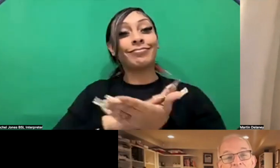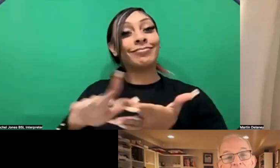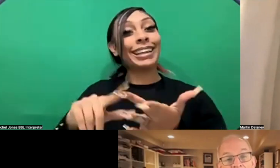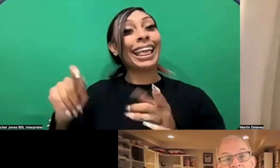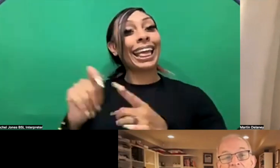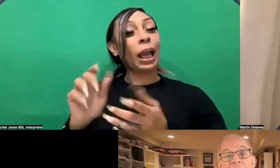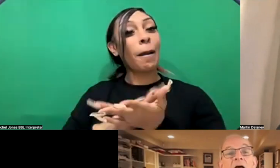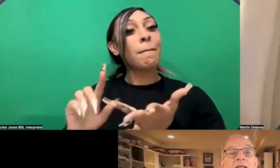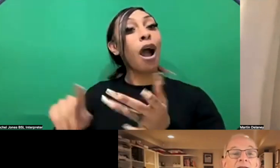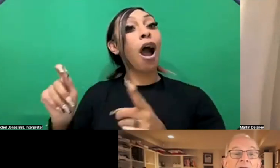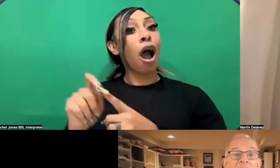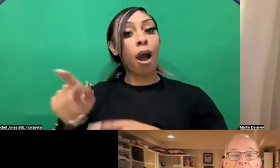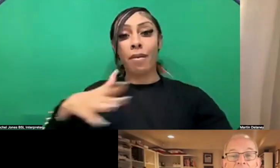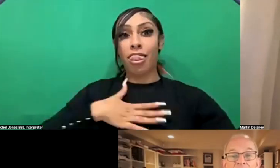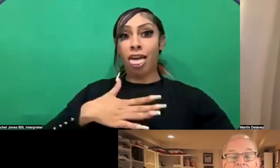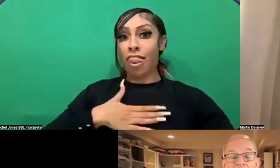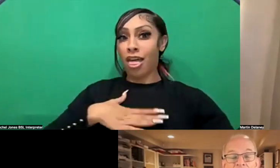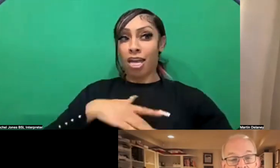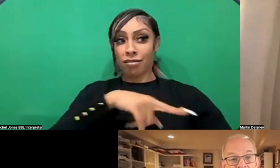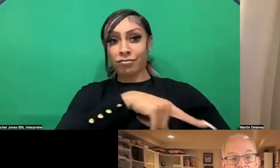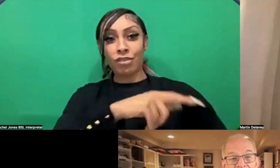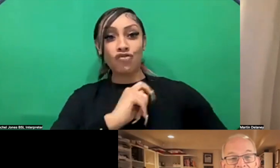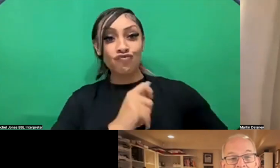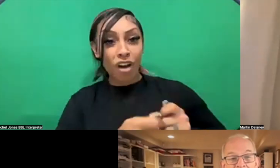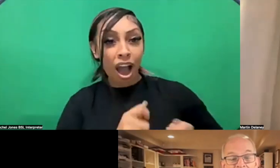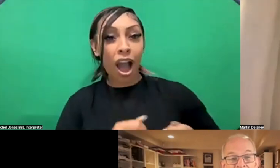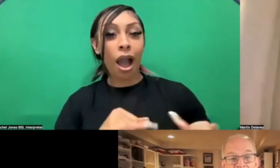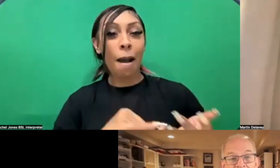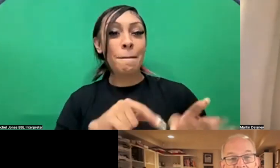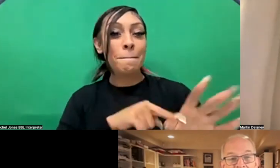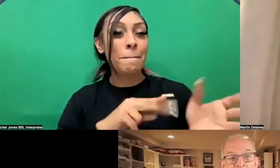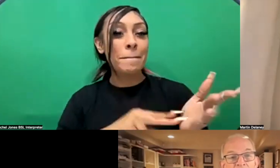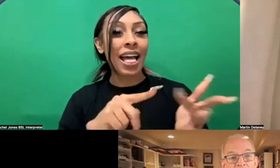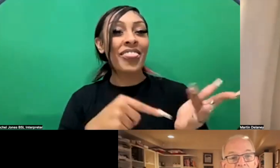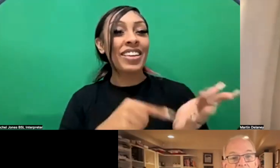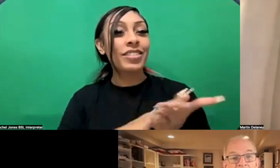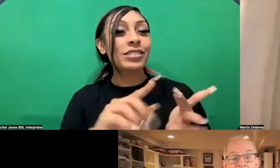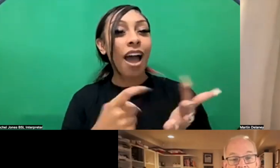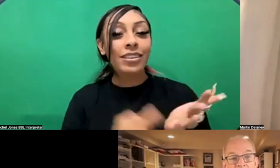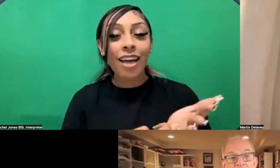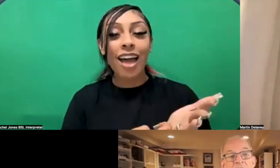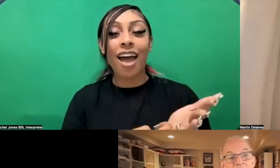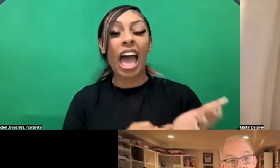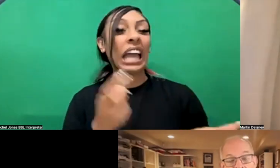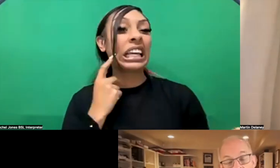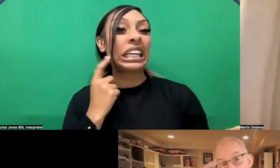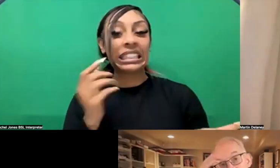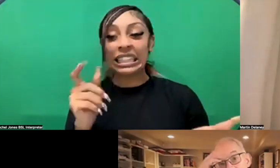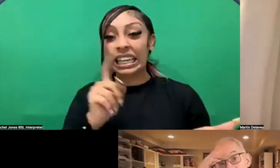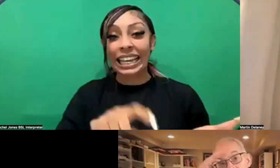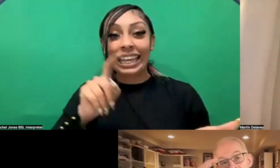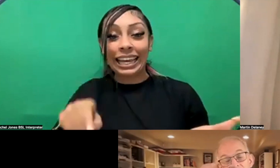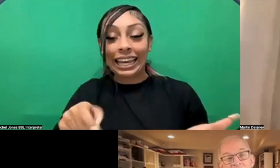people liked it a lot because it was easy to use, sounded